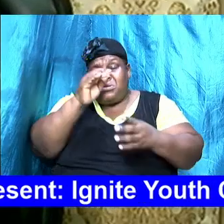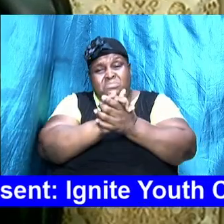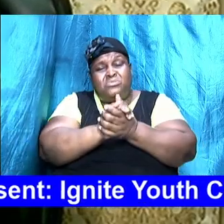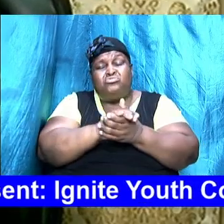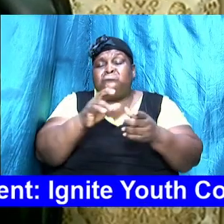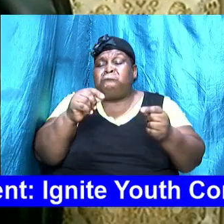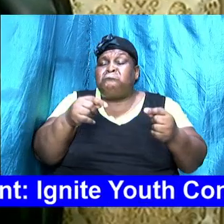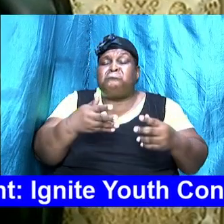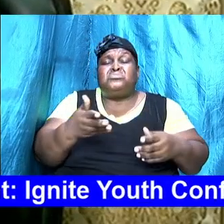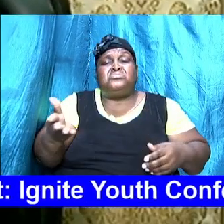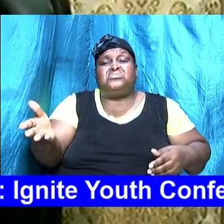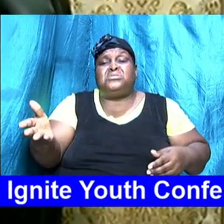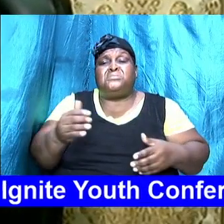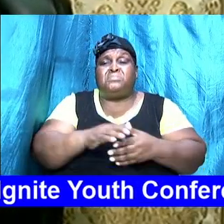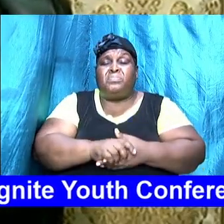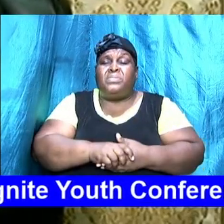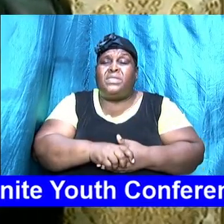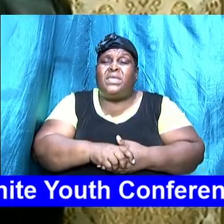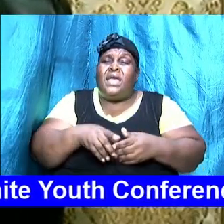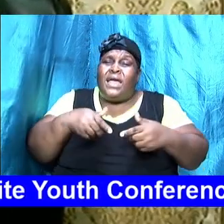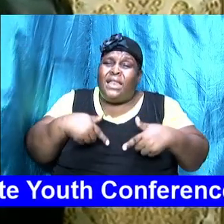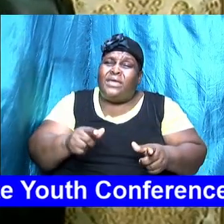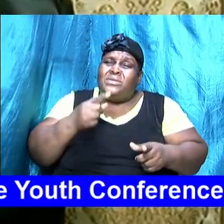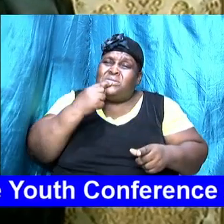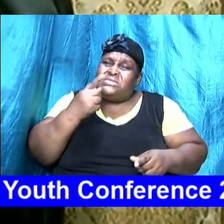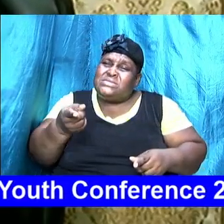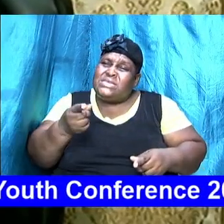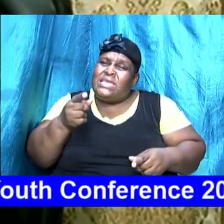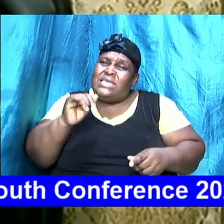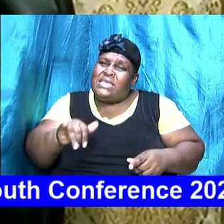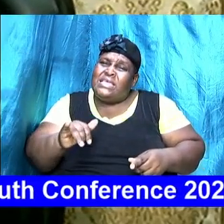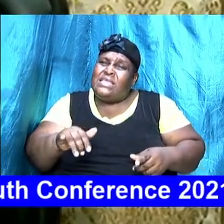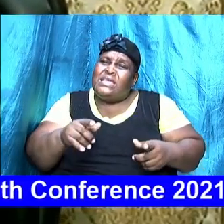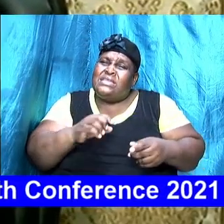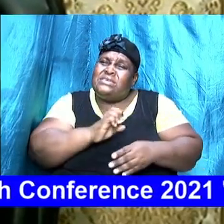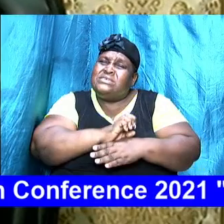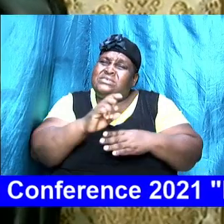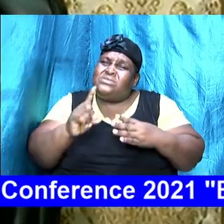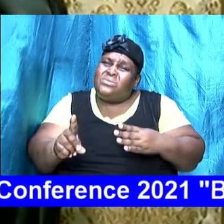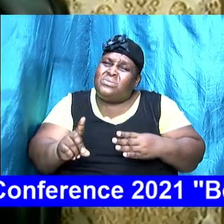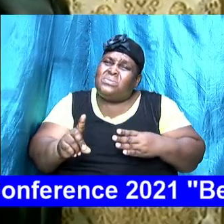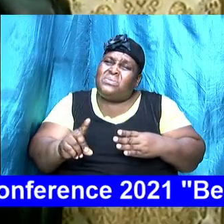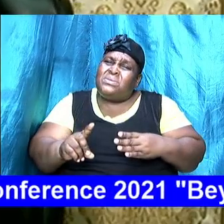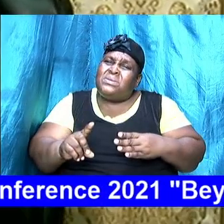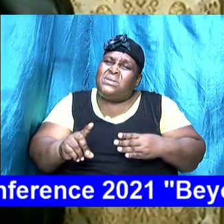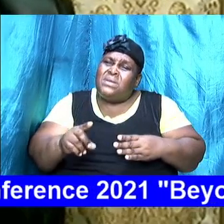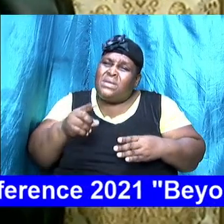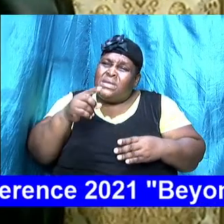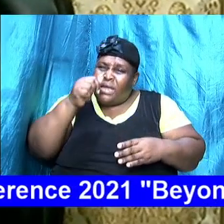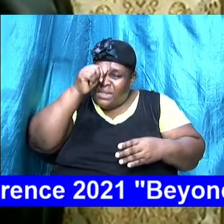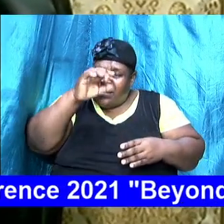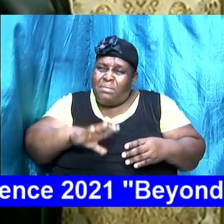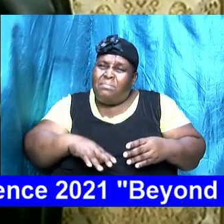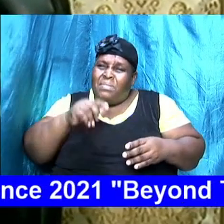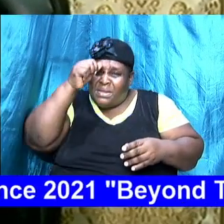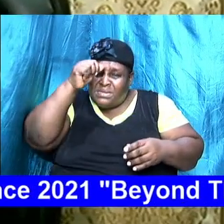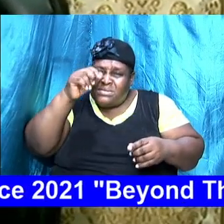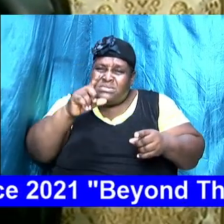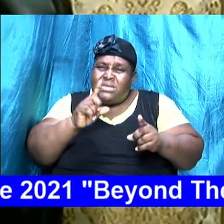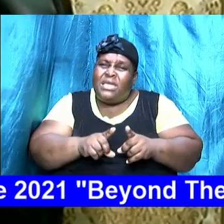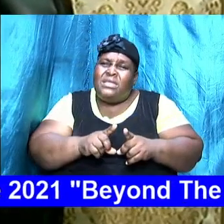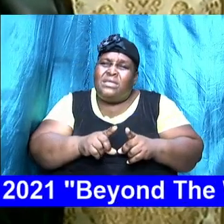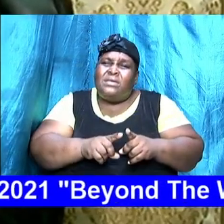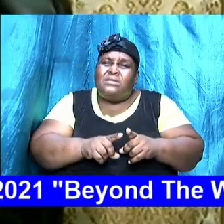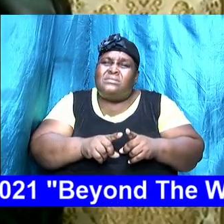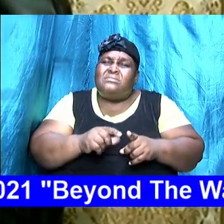that. But let us say that that is done and he decides that I will not go with that one, honey.